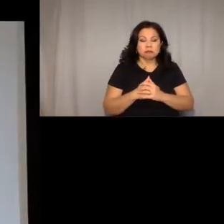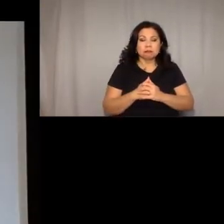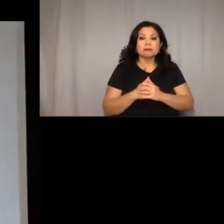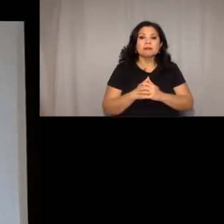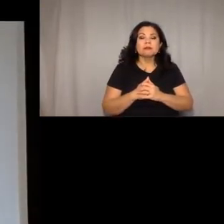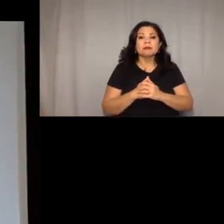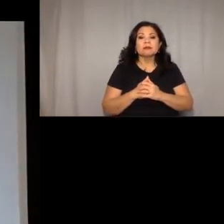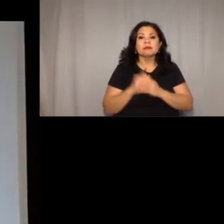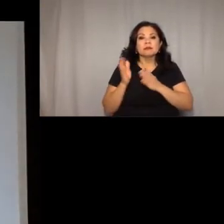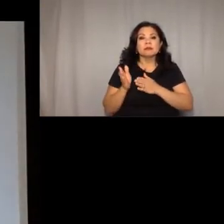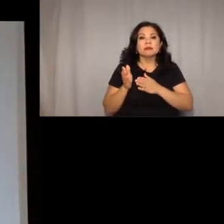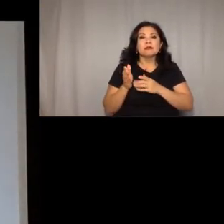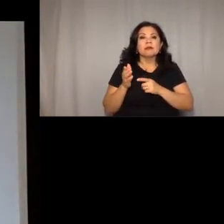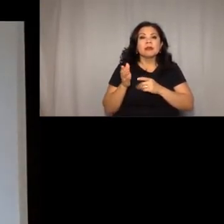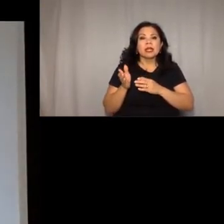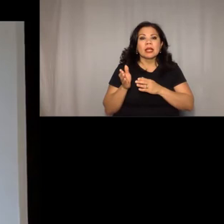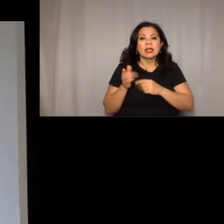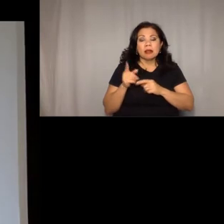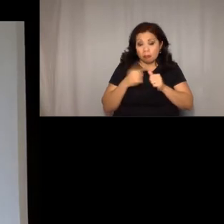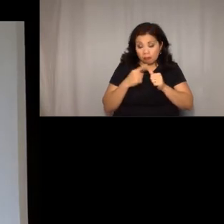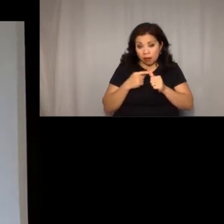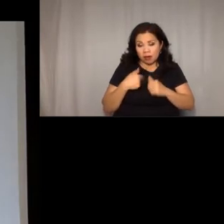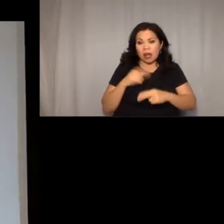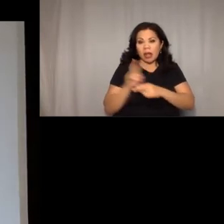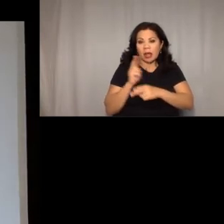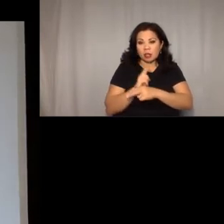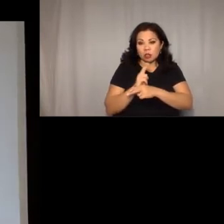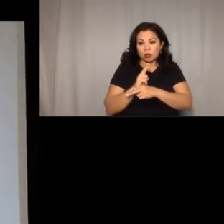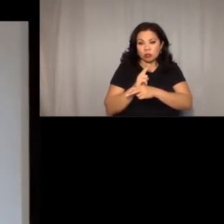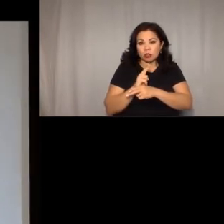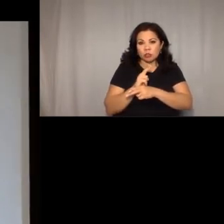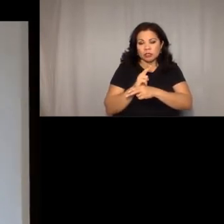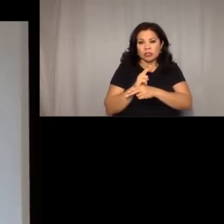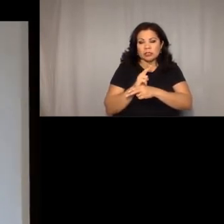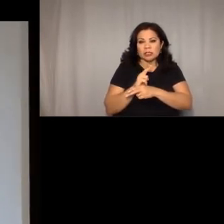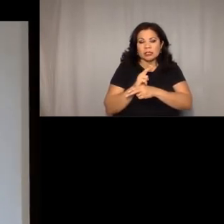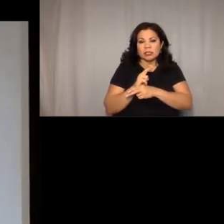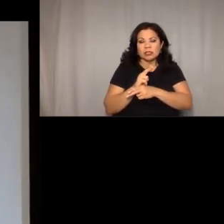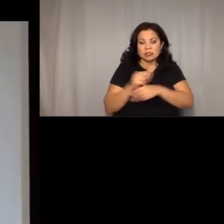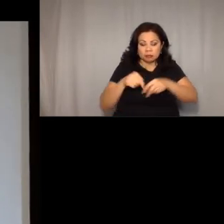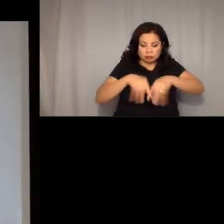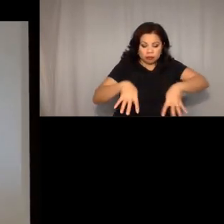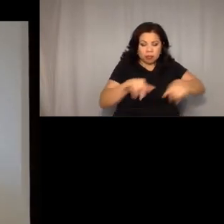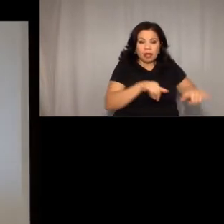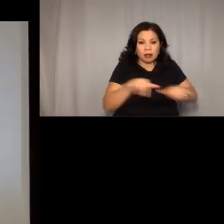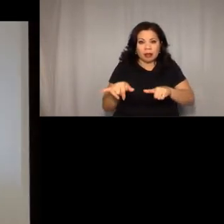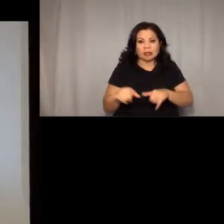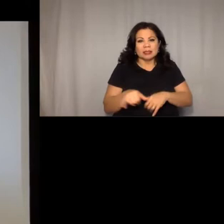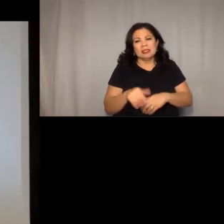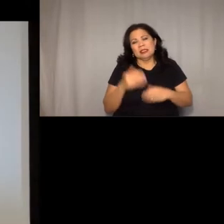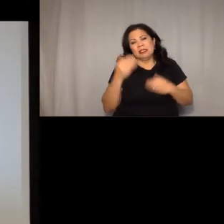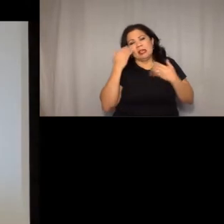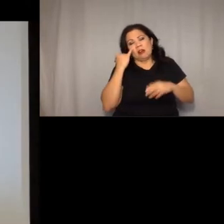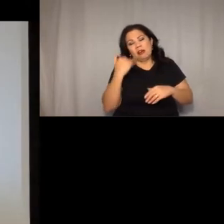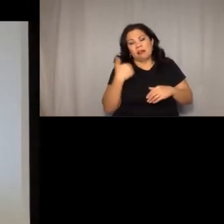So right here, I did something a little different. First, I used I found a common factor. And then I wasn't sure if there was another